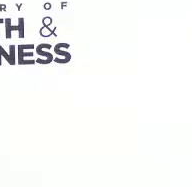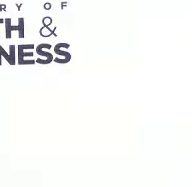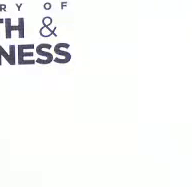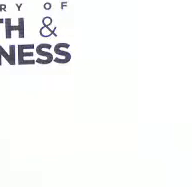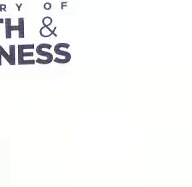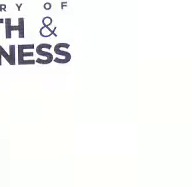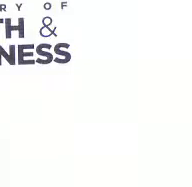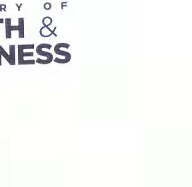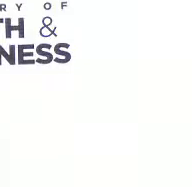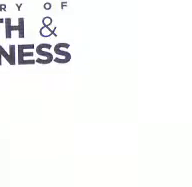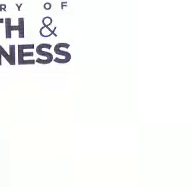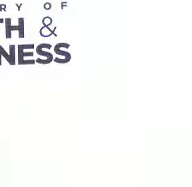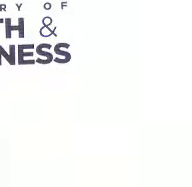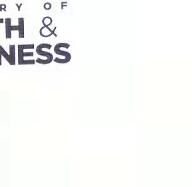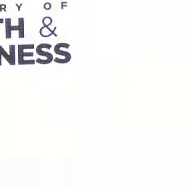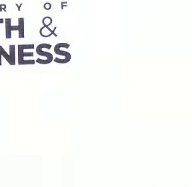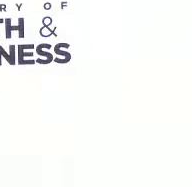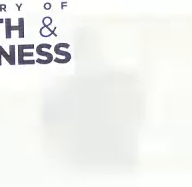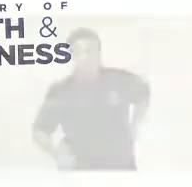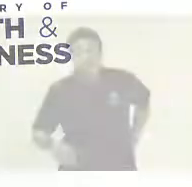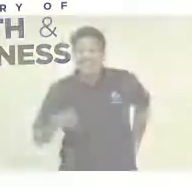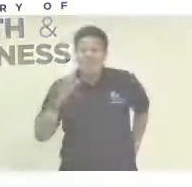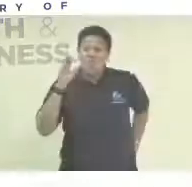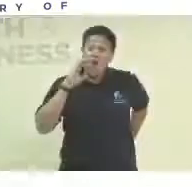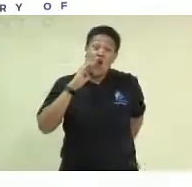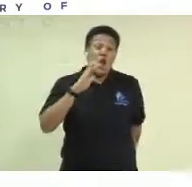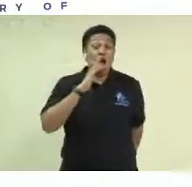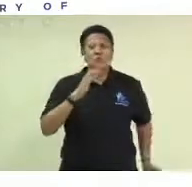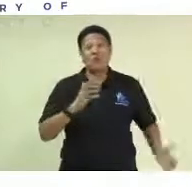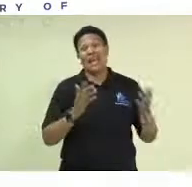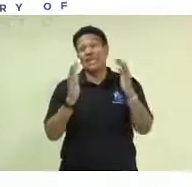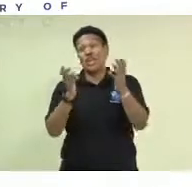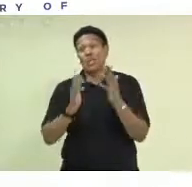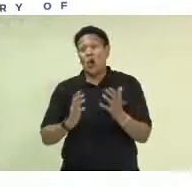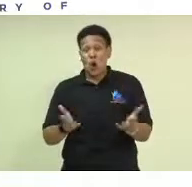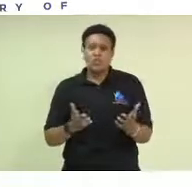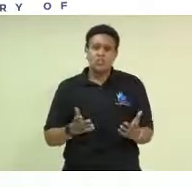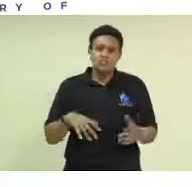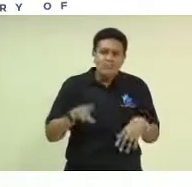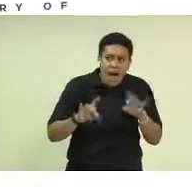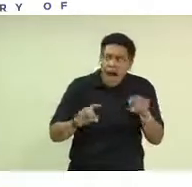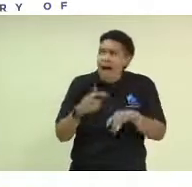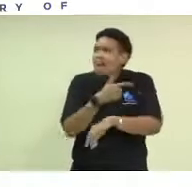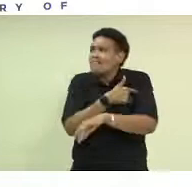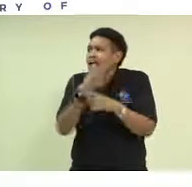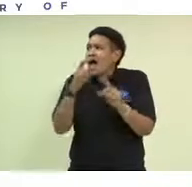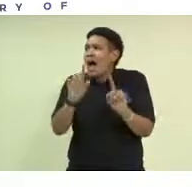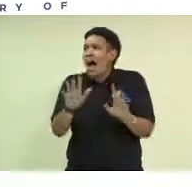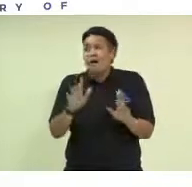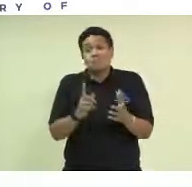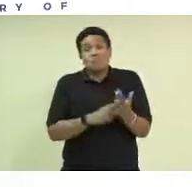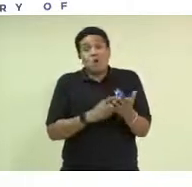sourcing, communicating, negotiating, in some instances, even